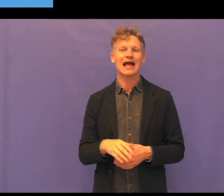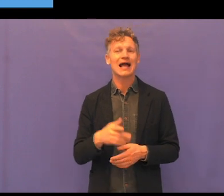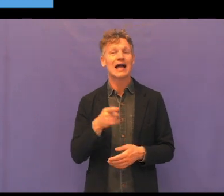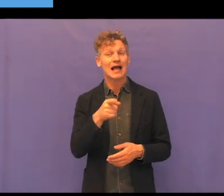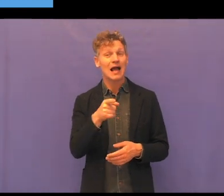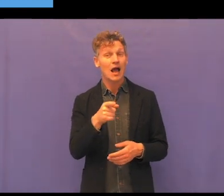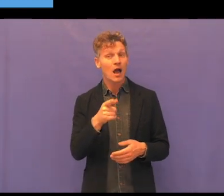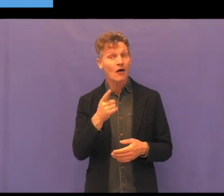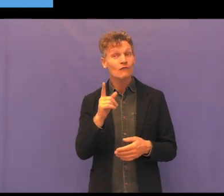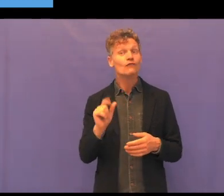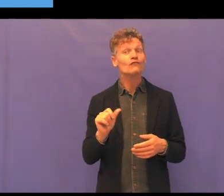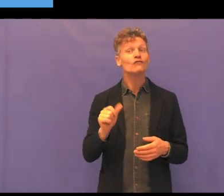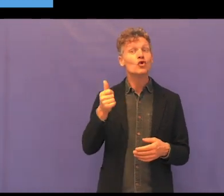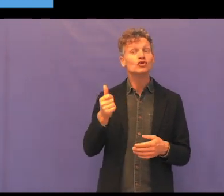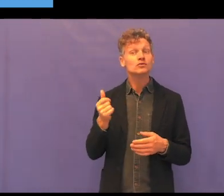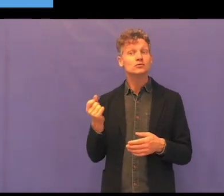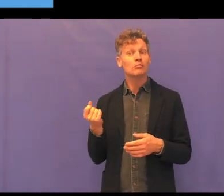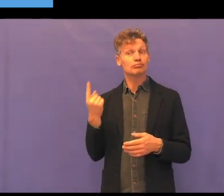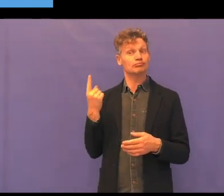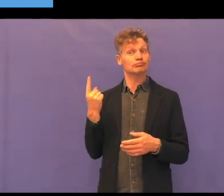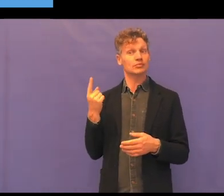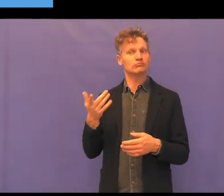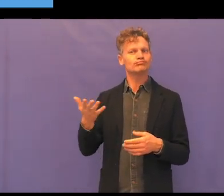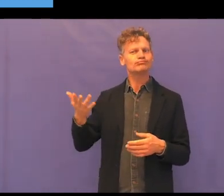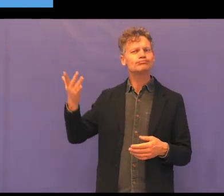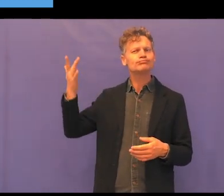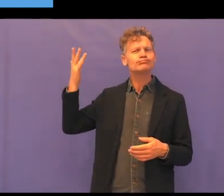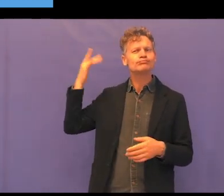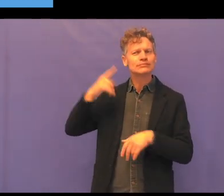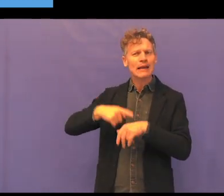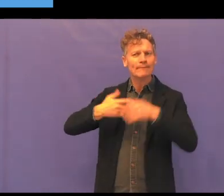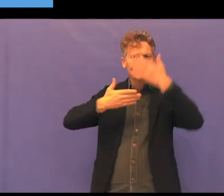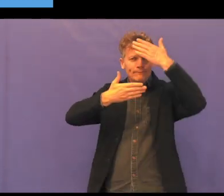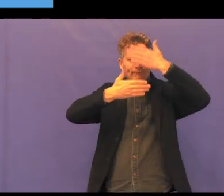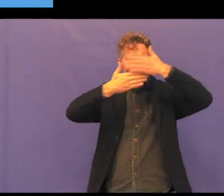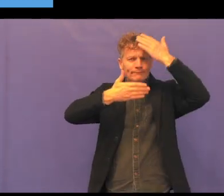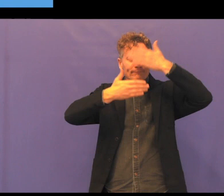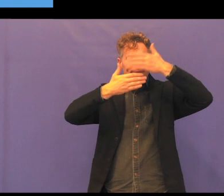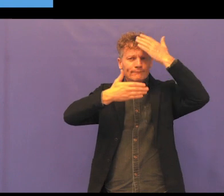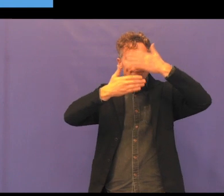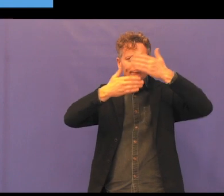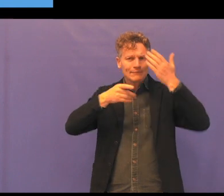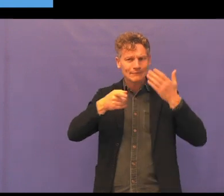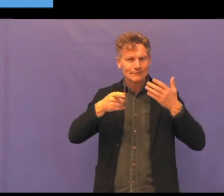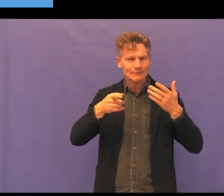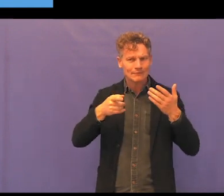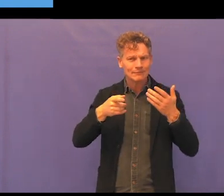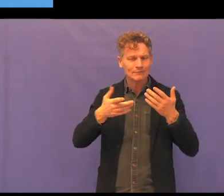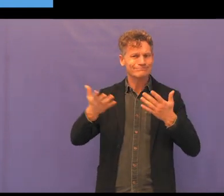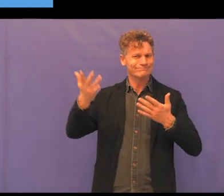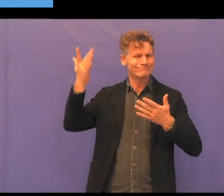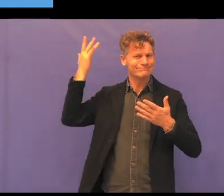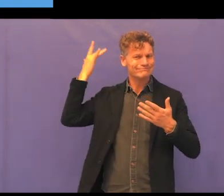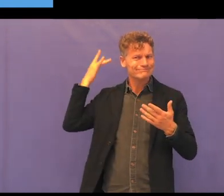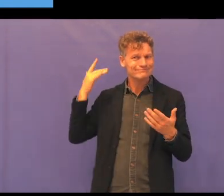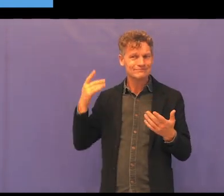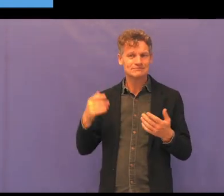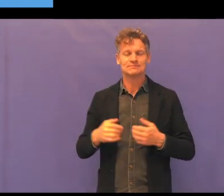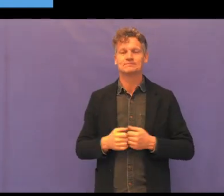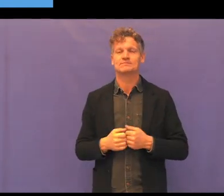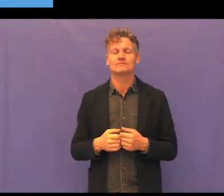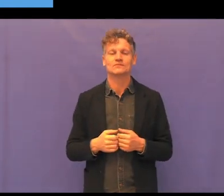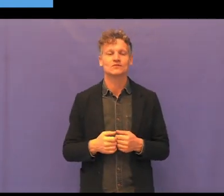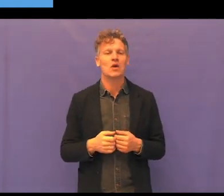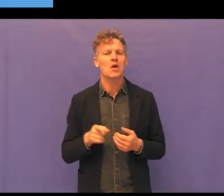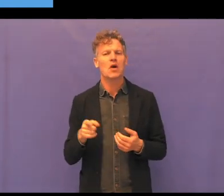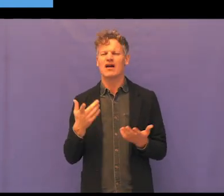means, of course, this poses a very, very big question, is the question of what we call post-Holocene governance.